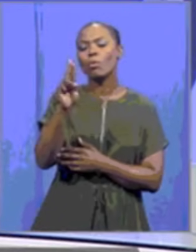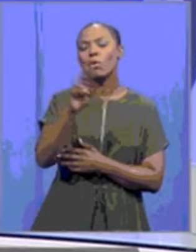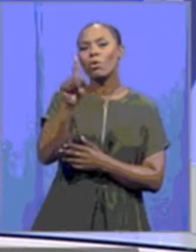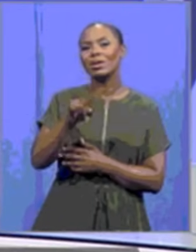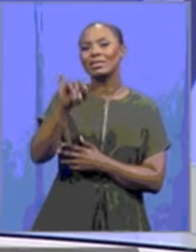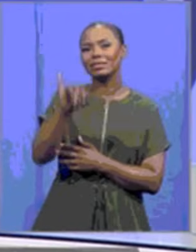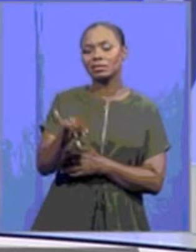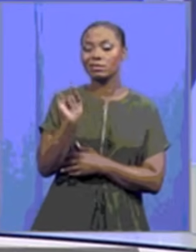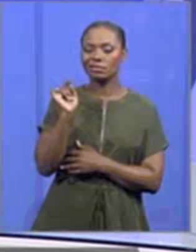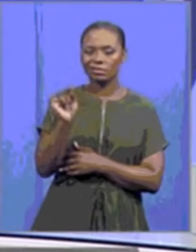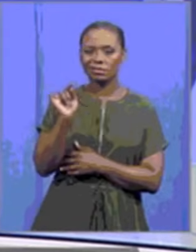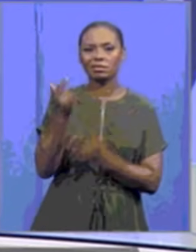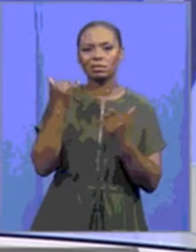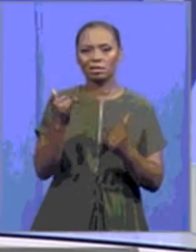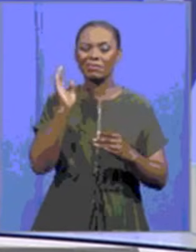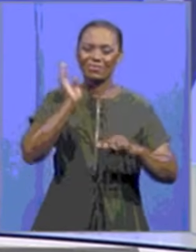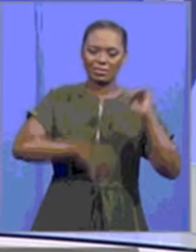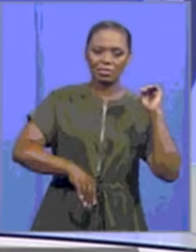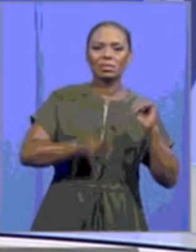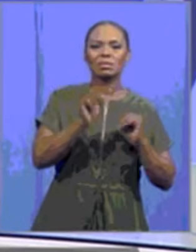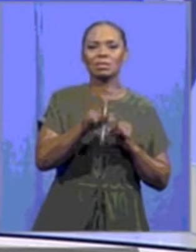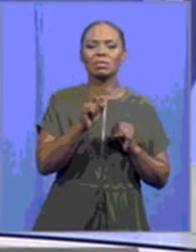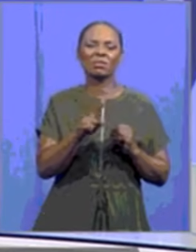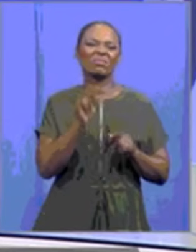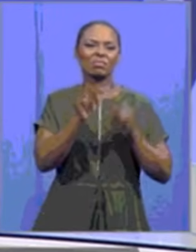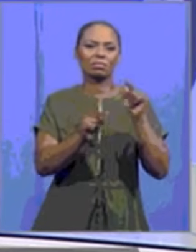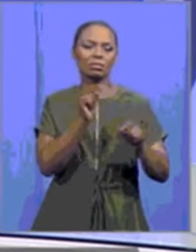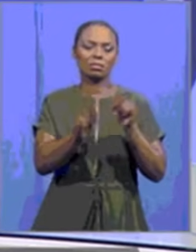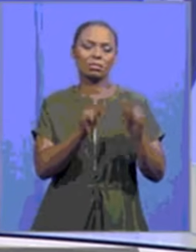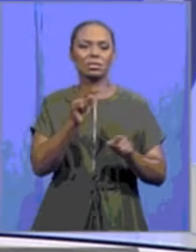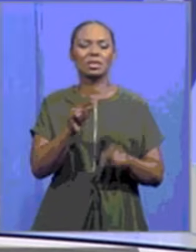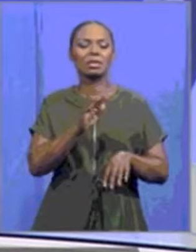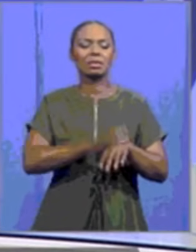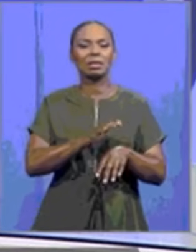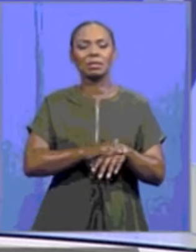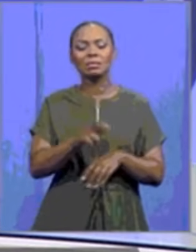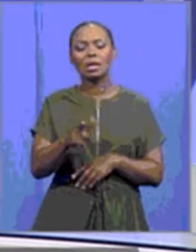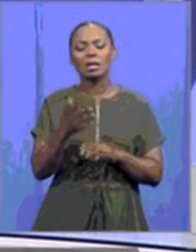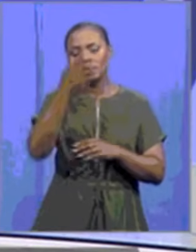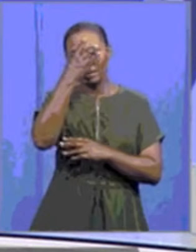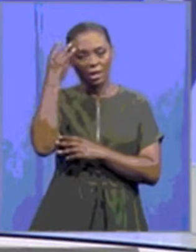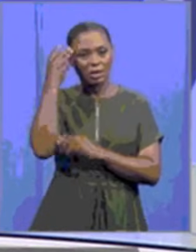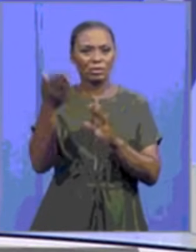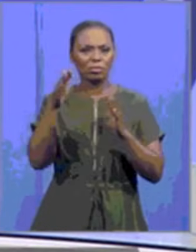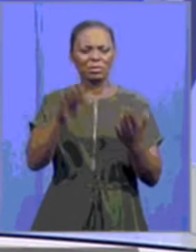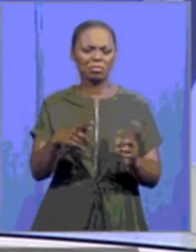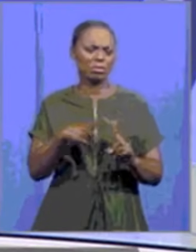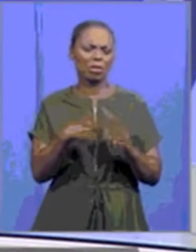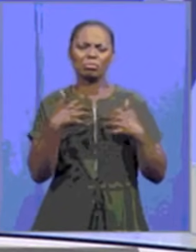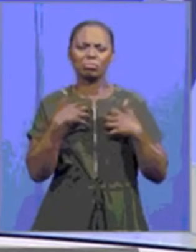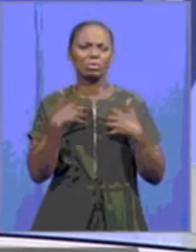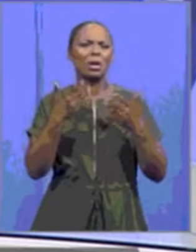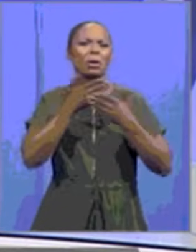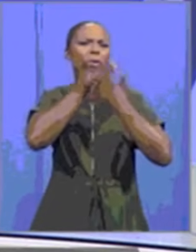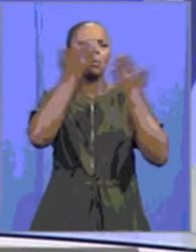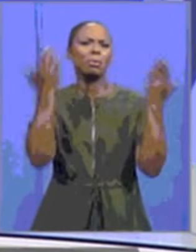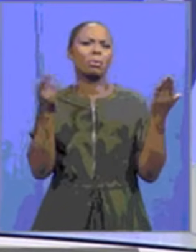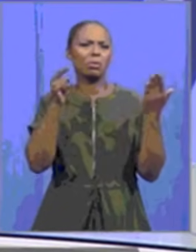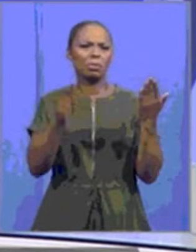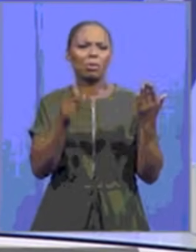le molatofatšo wa pele molatong wa polao ya Senzo Meiwa o be a bonala a sena bothata ge a be a ipobola